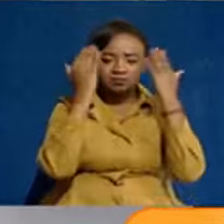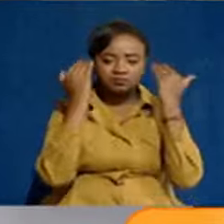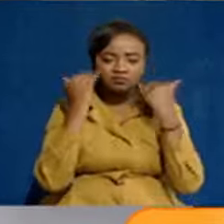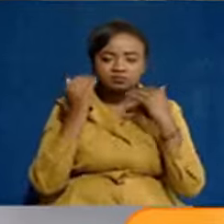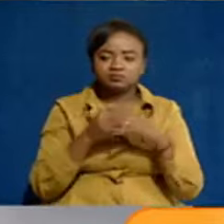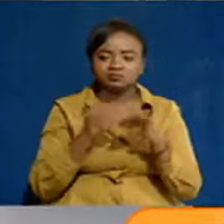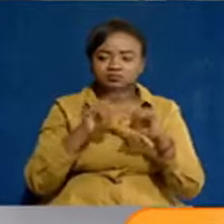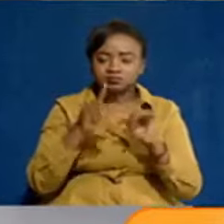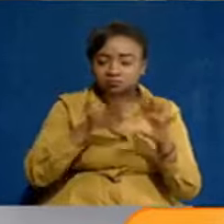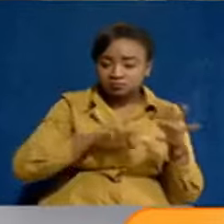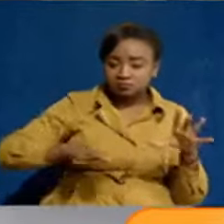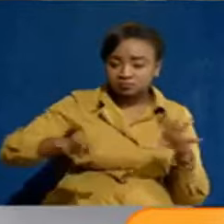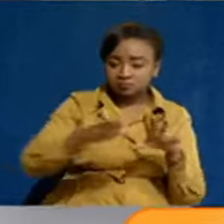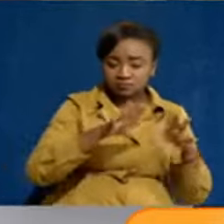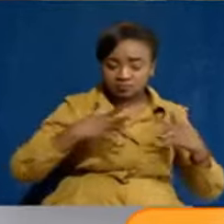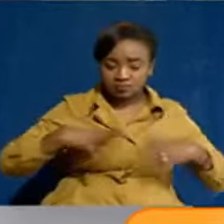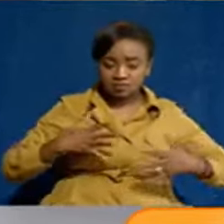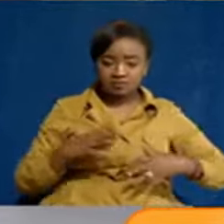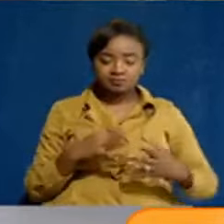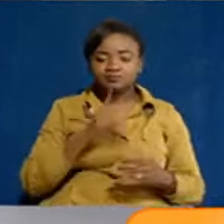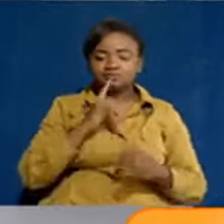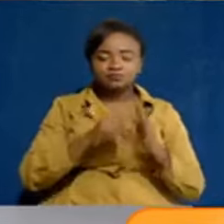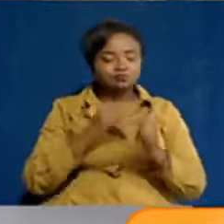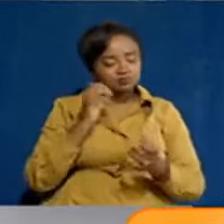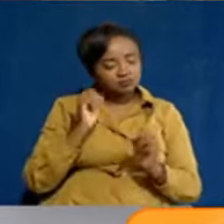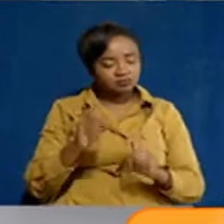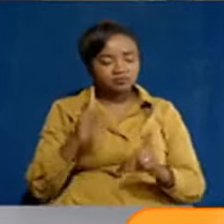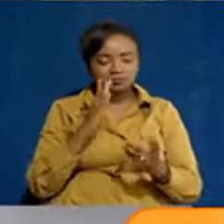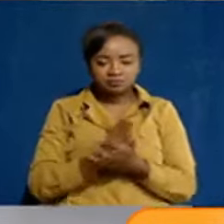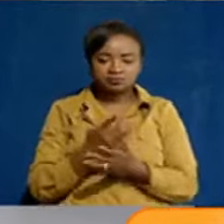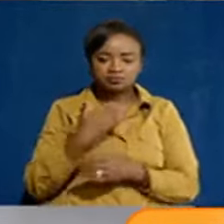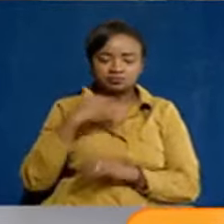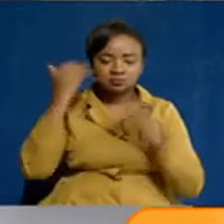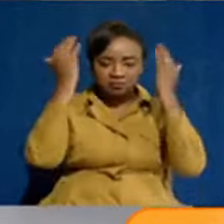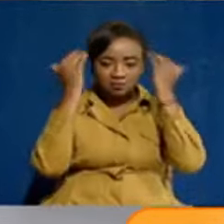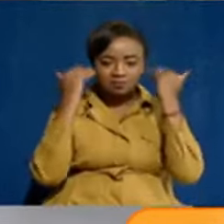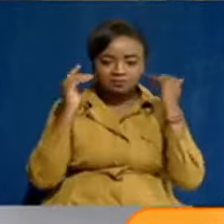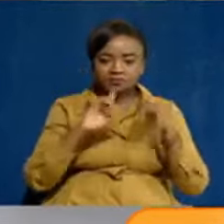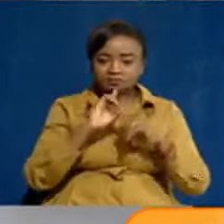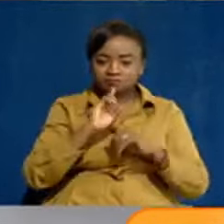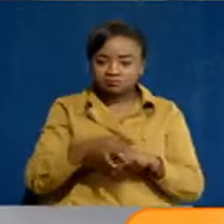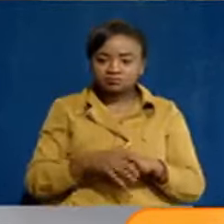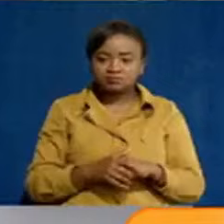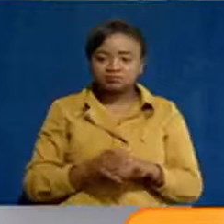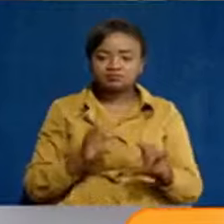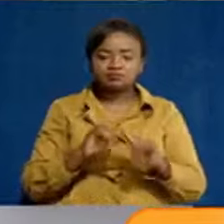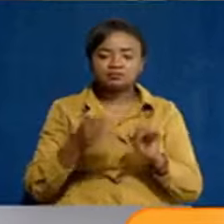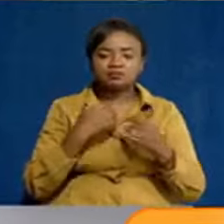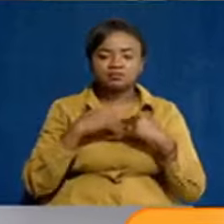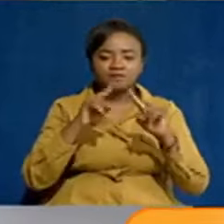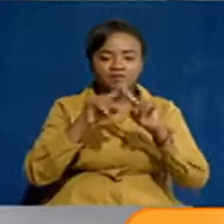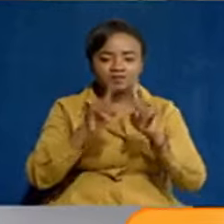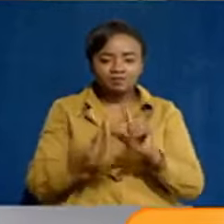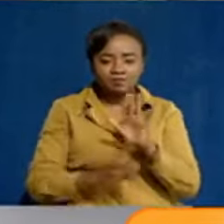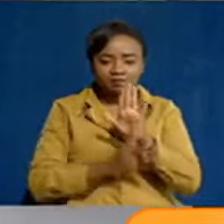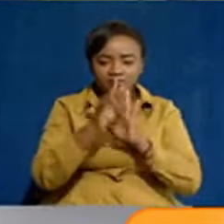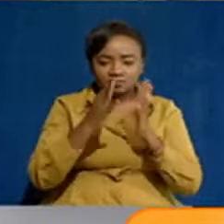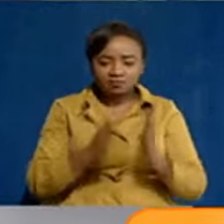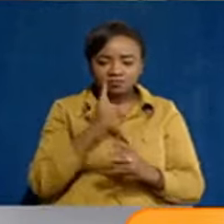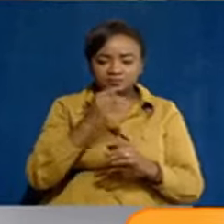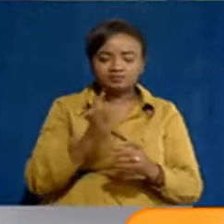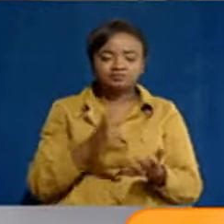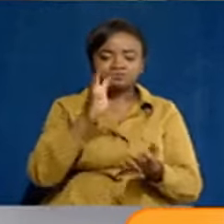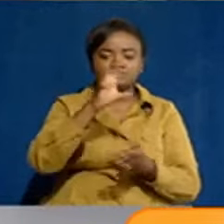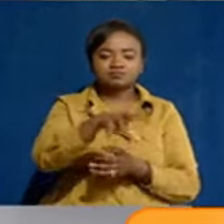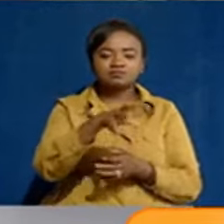Estate residents say despite a court order stopping activities on the land, there are developers currently putting up structures